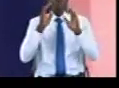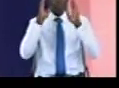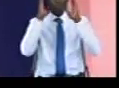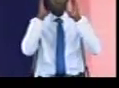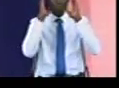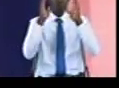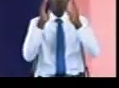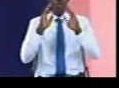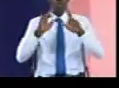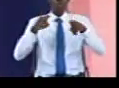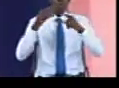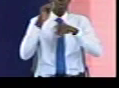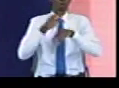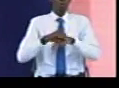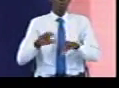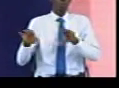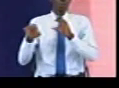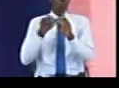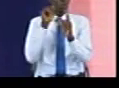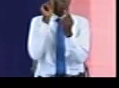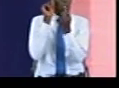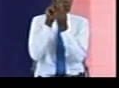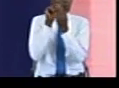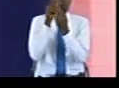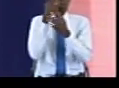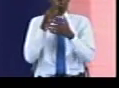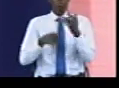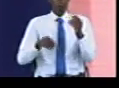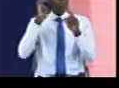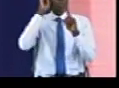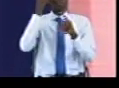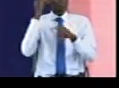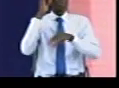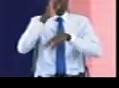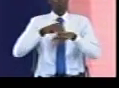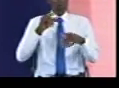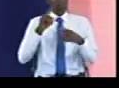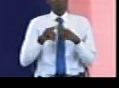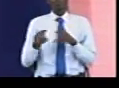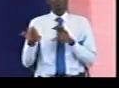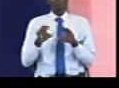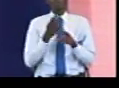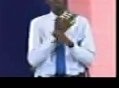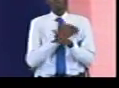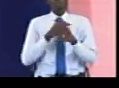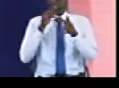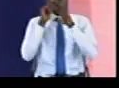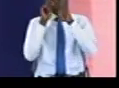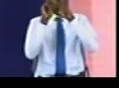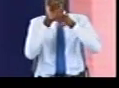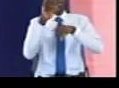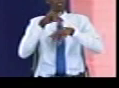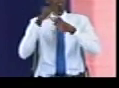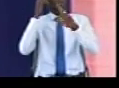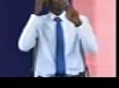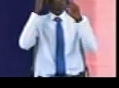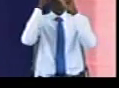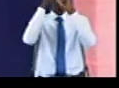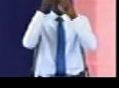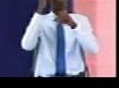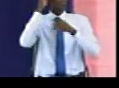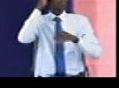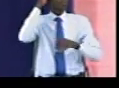doing exactly what he was called to do. And he was looking at the goal and looking at the destiny and looking at the